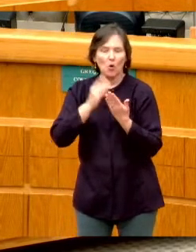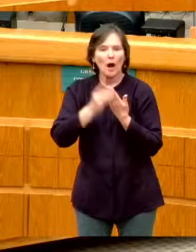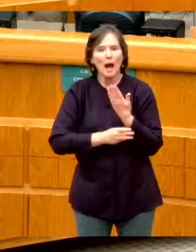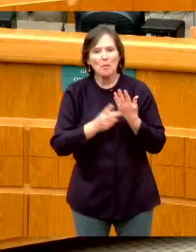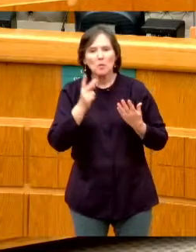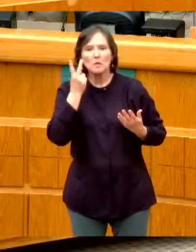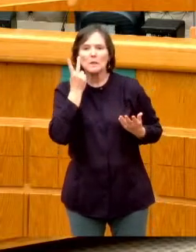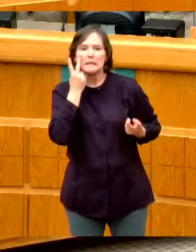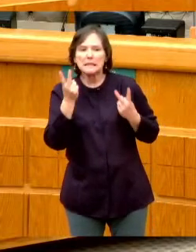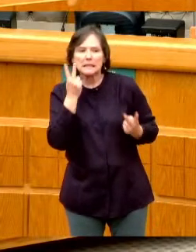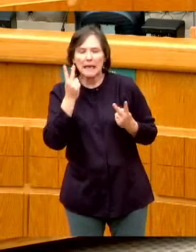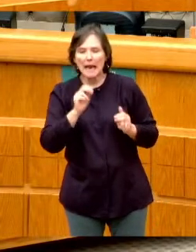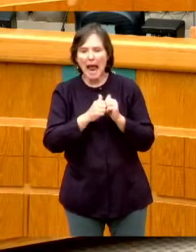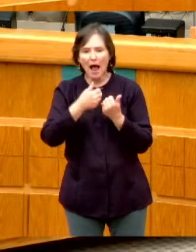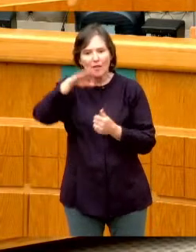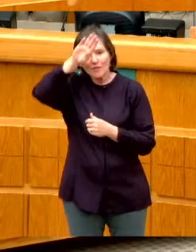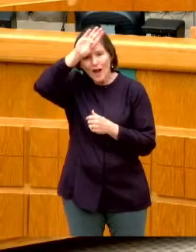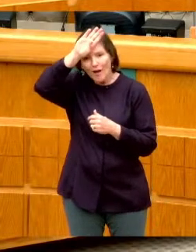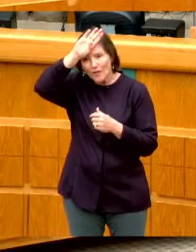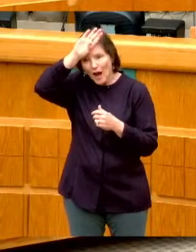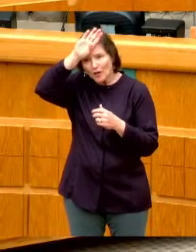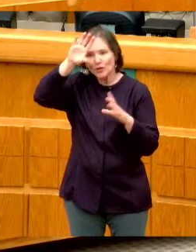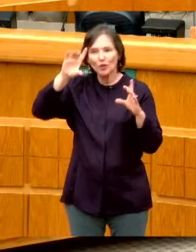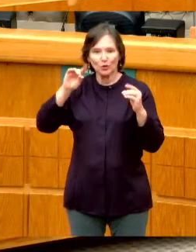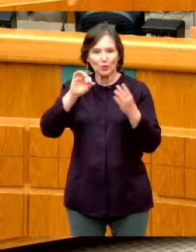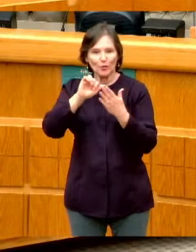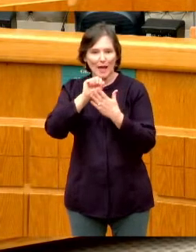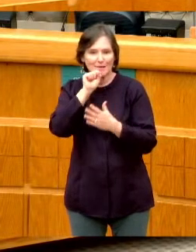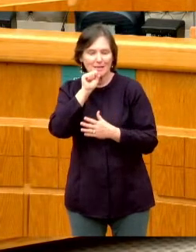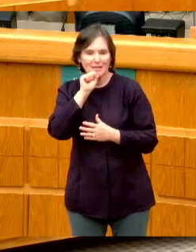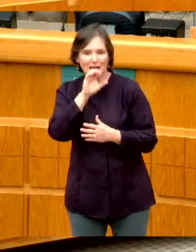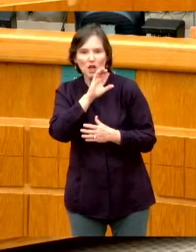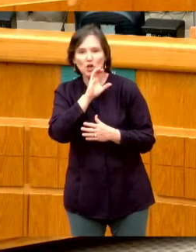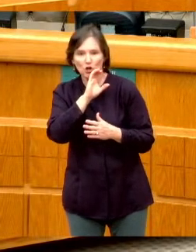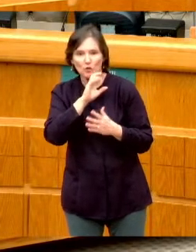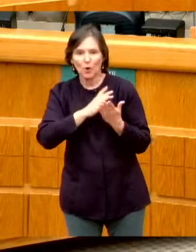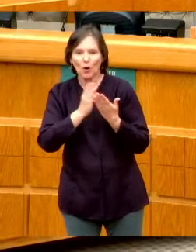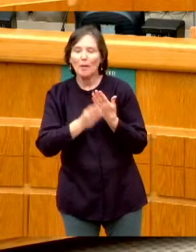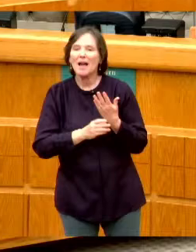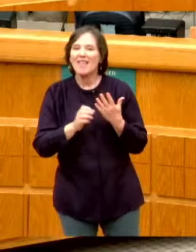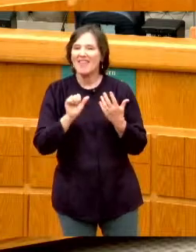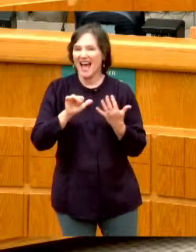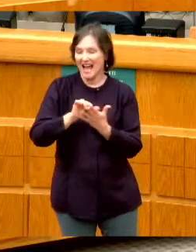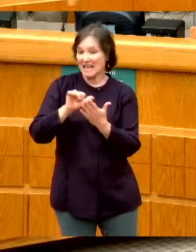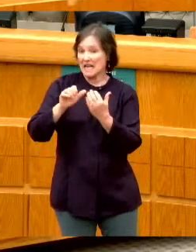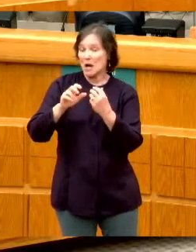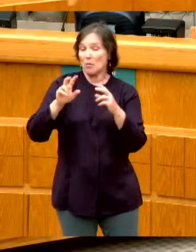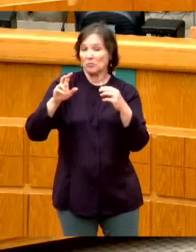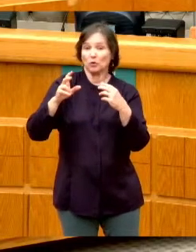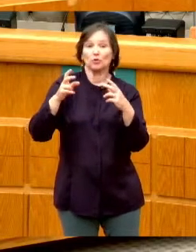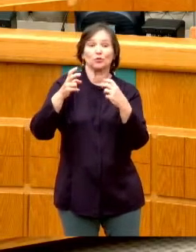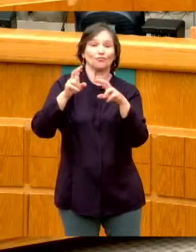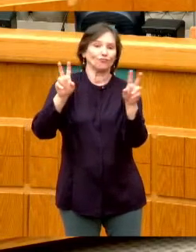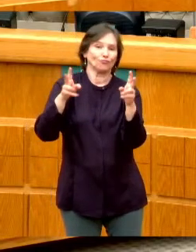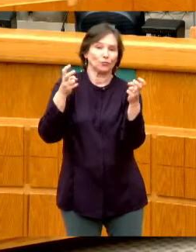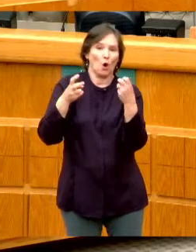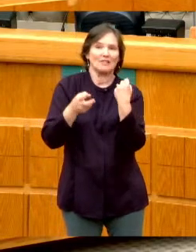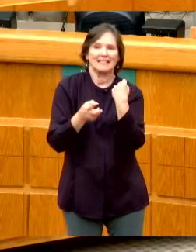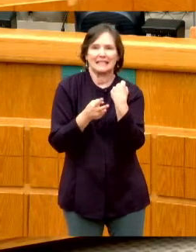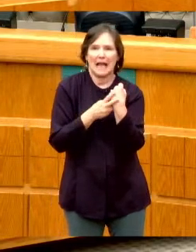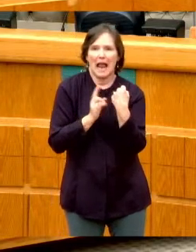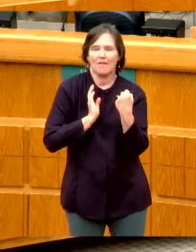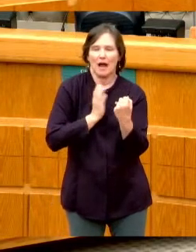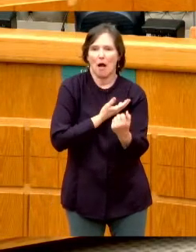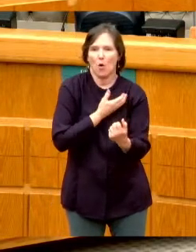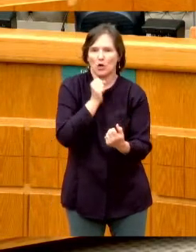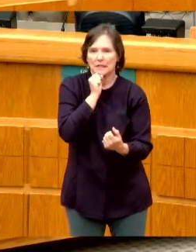are implementing the program, and the program I speak of is our Saving Our Seniors Homebound program. This is obviously something